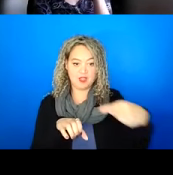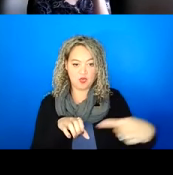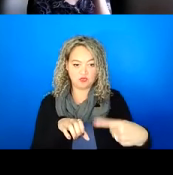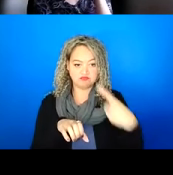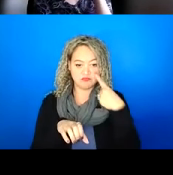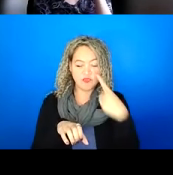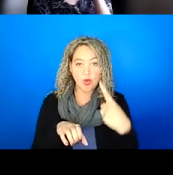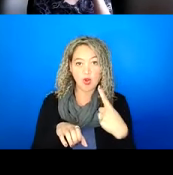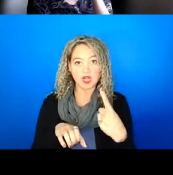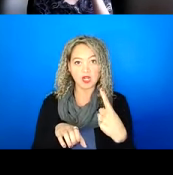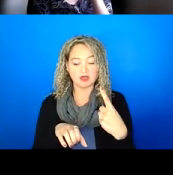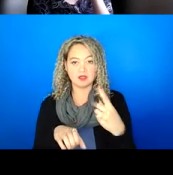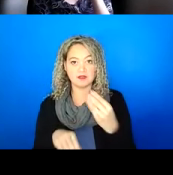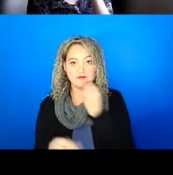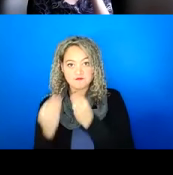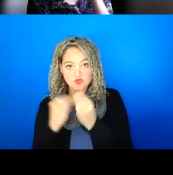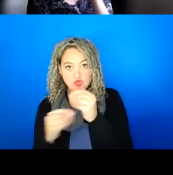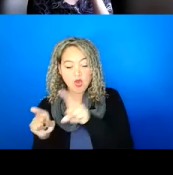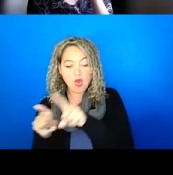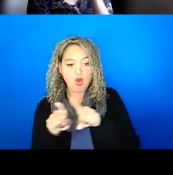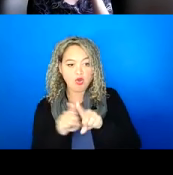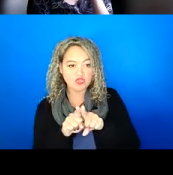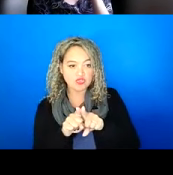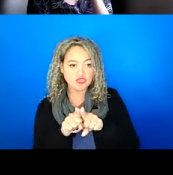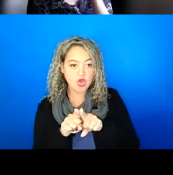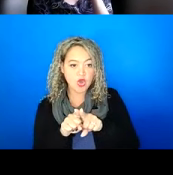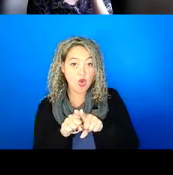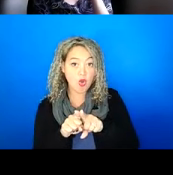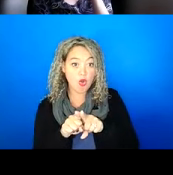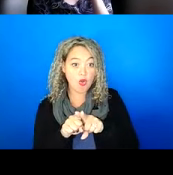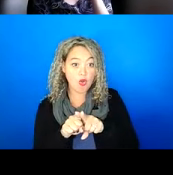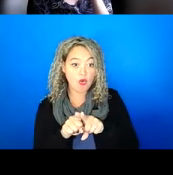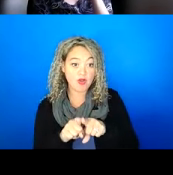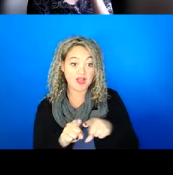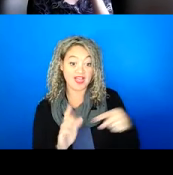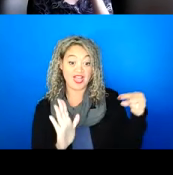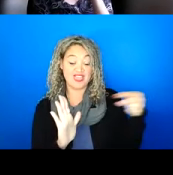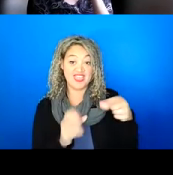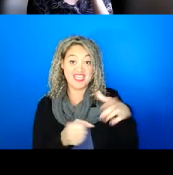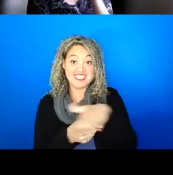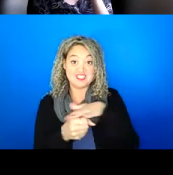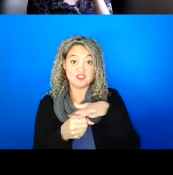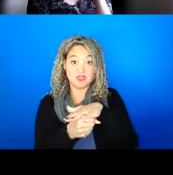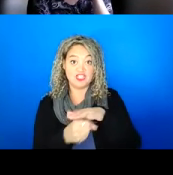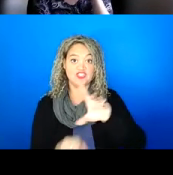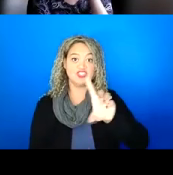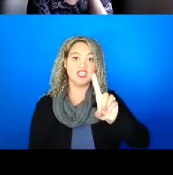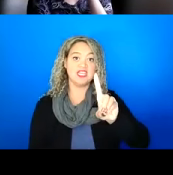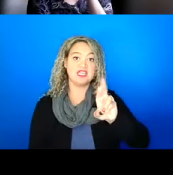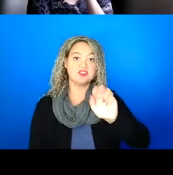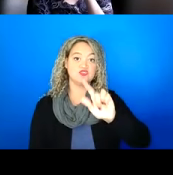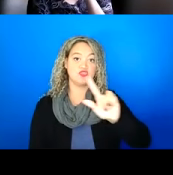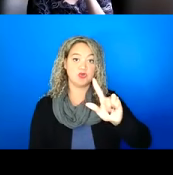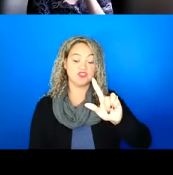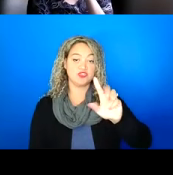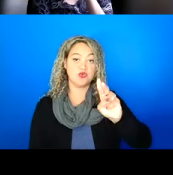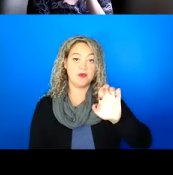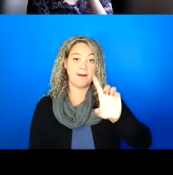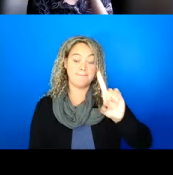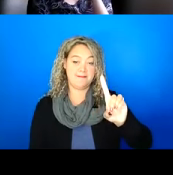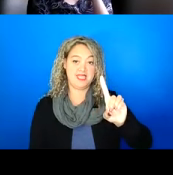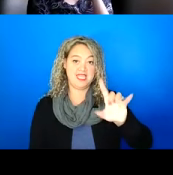of food. And also in the insula, this region, dorsal mid-insula, that was